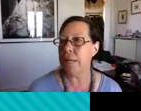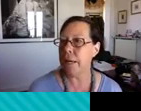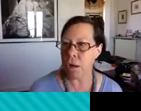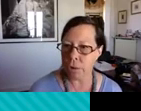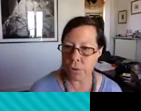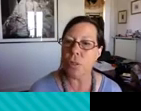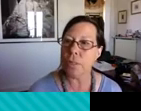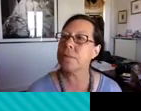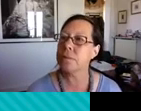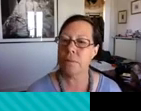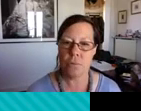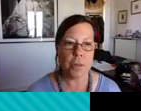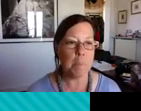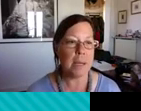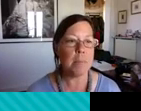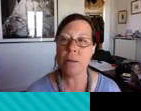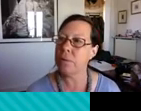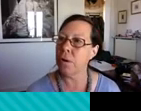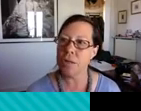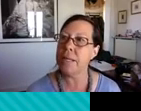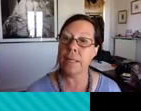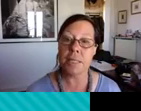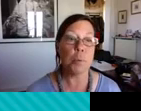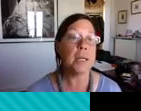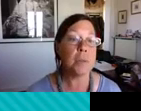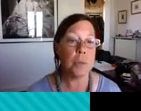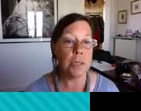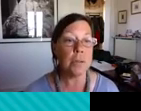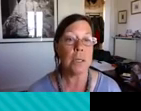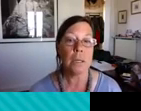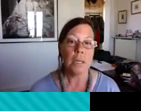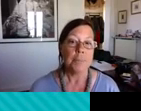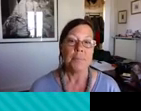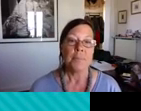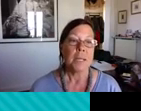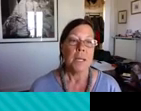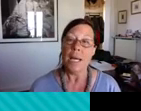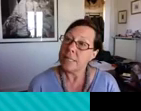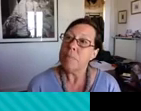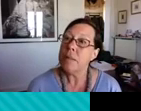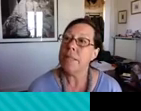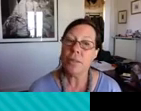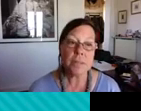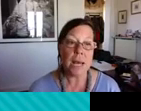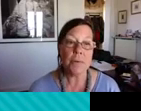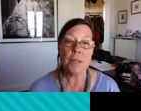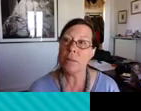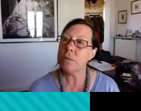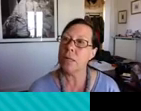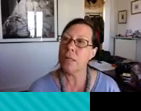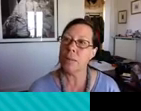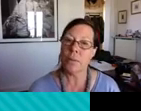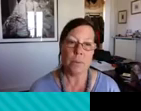they're saying are cures for the pandemic. There aren't any at this point, as we all know. And some of the leaders out